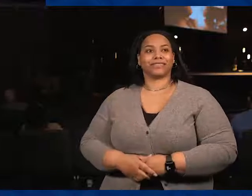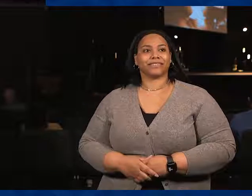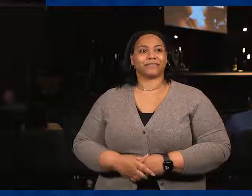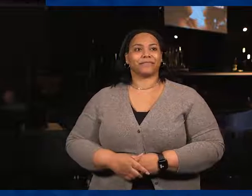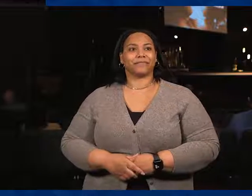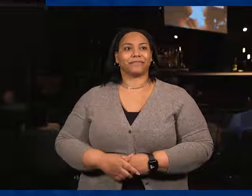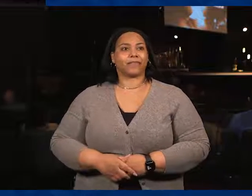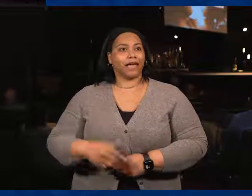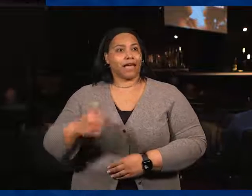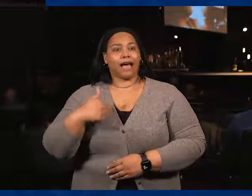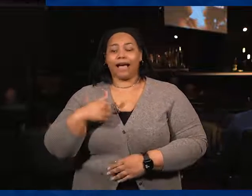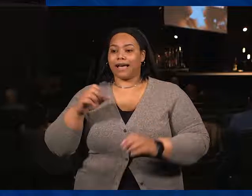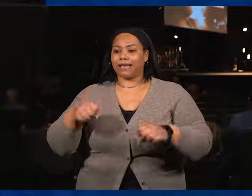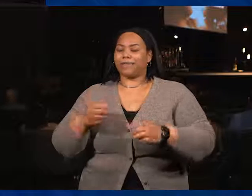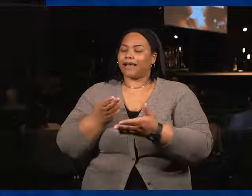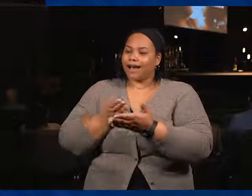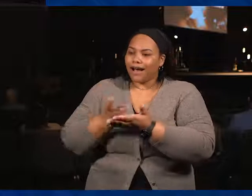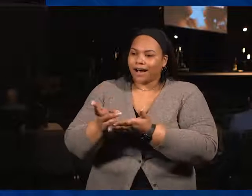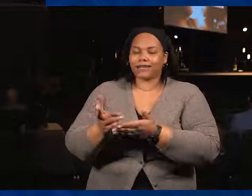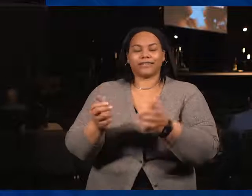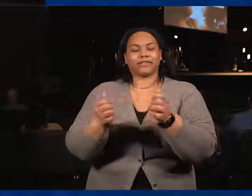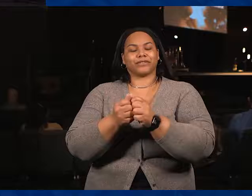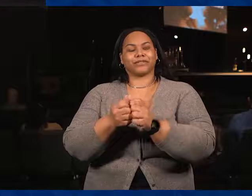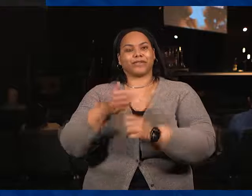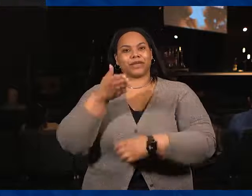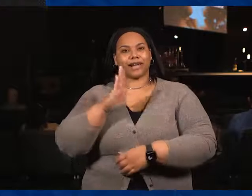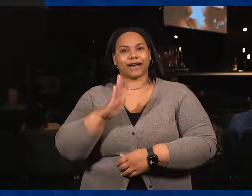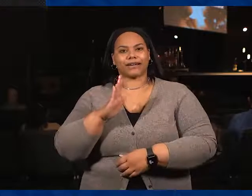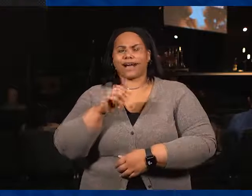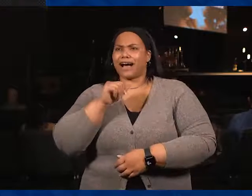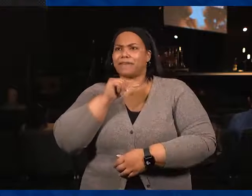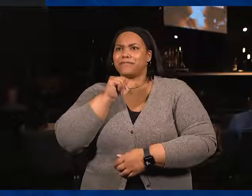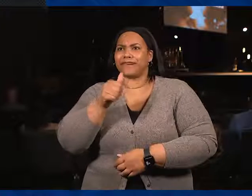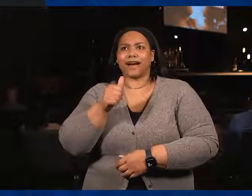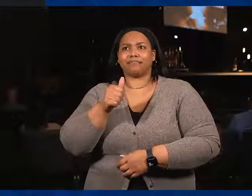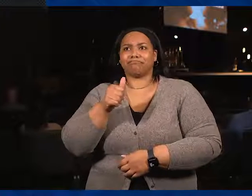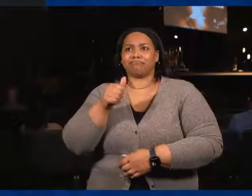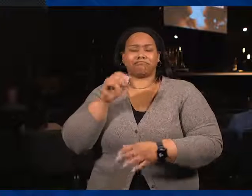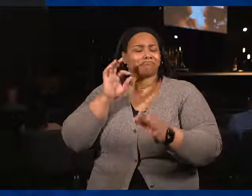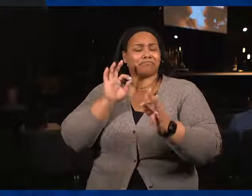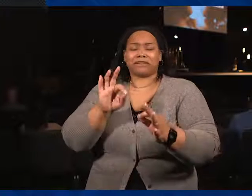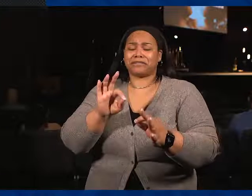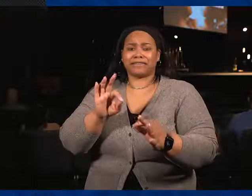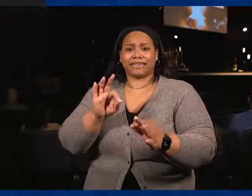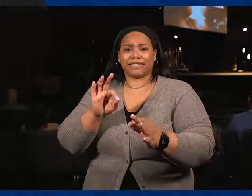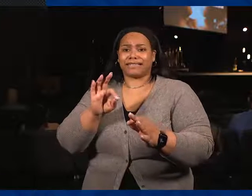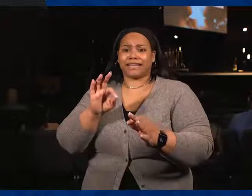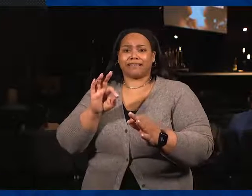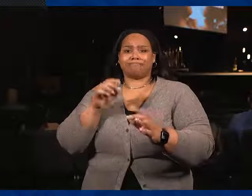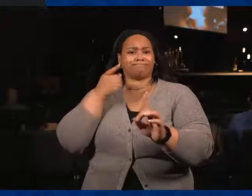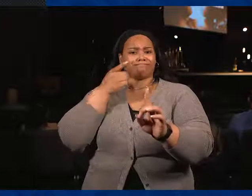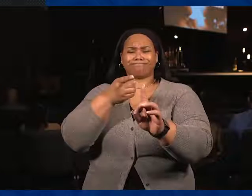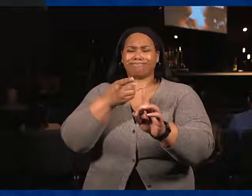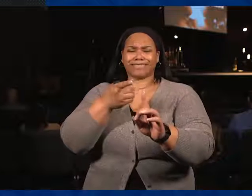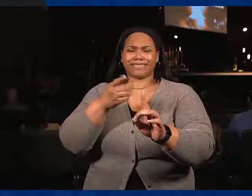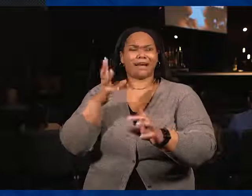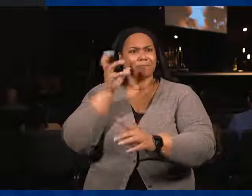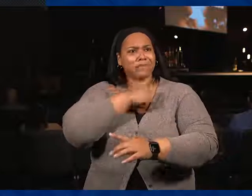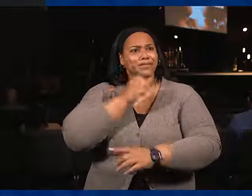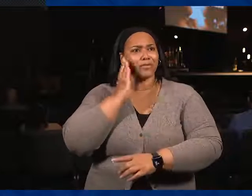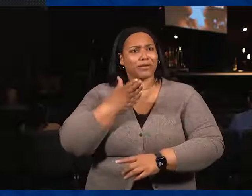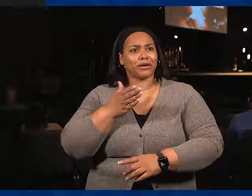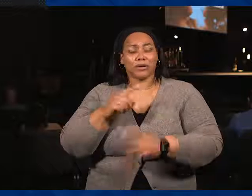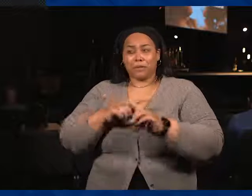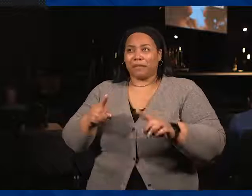That I can be honest with God, that I'm not what I should be, yet in faith, still expect him to